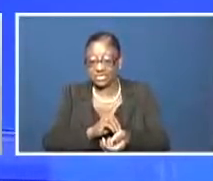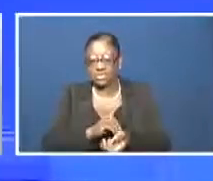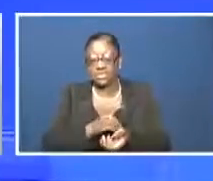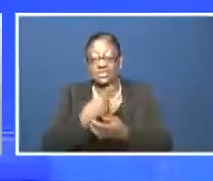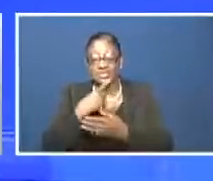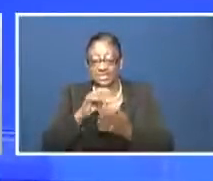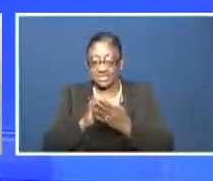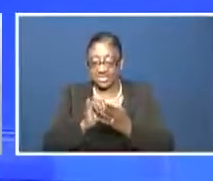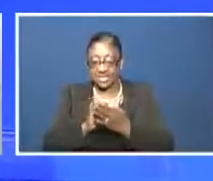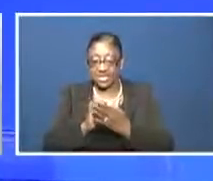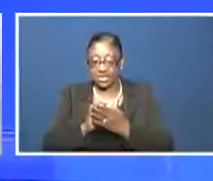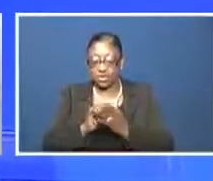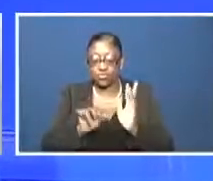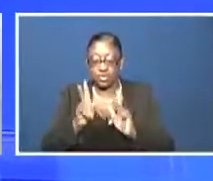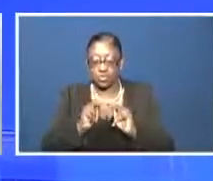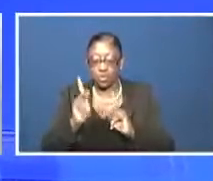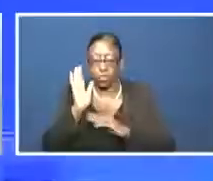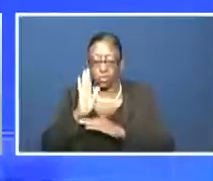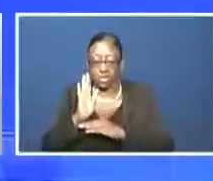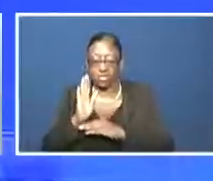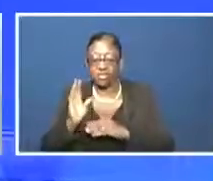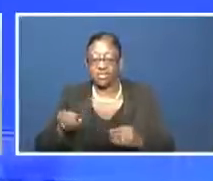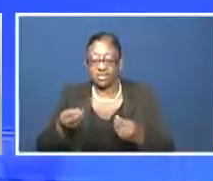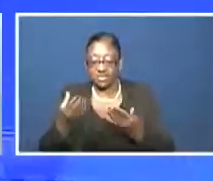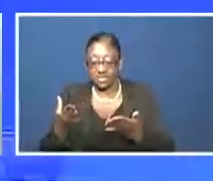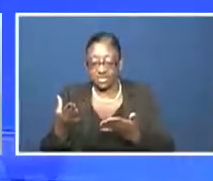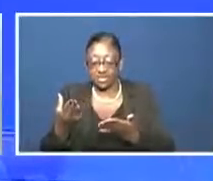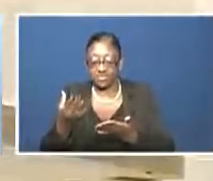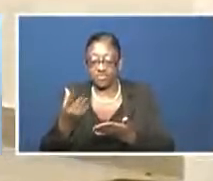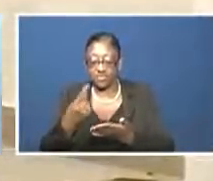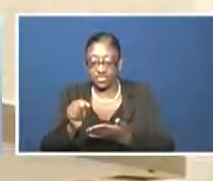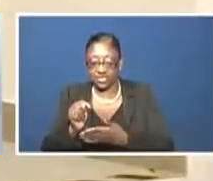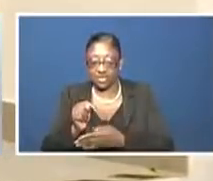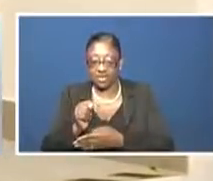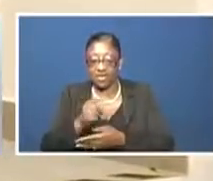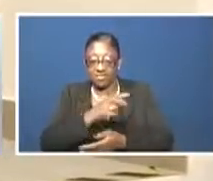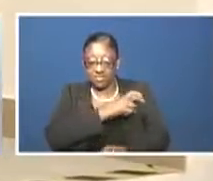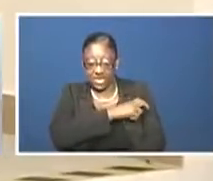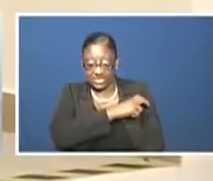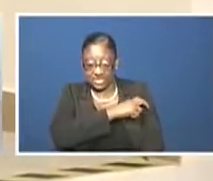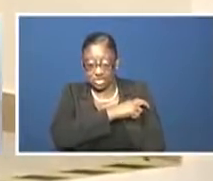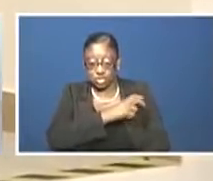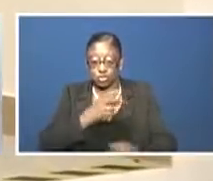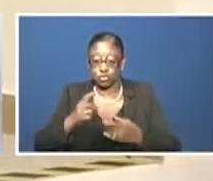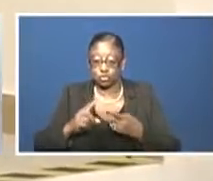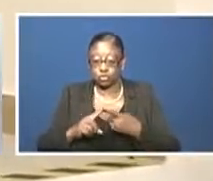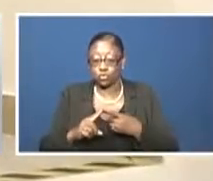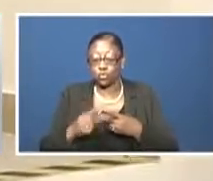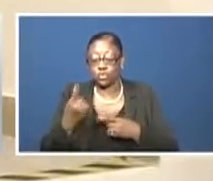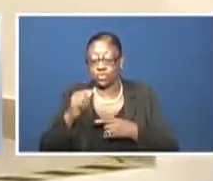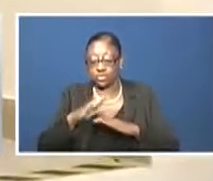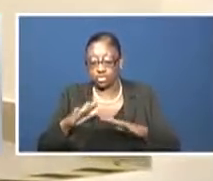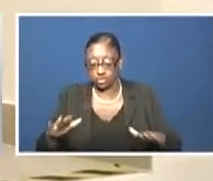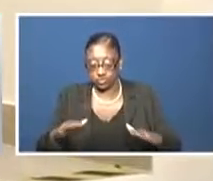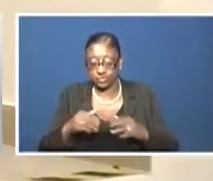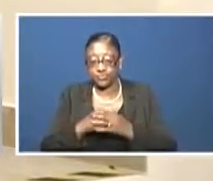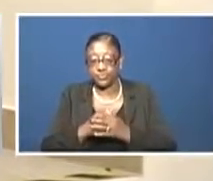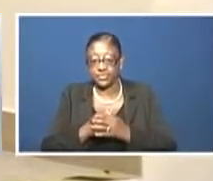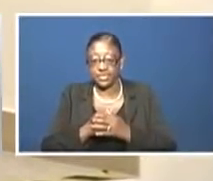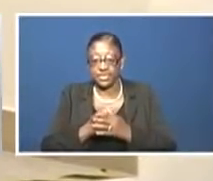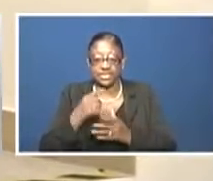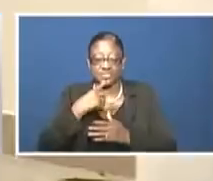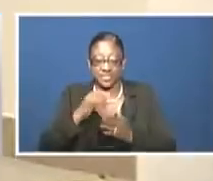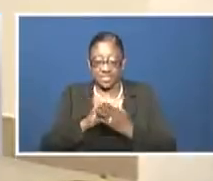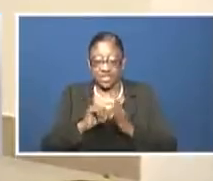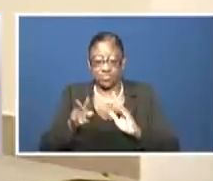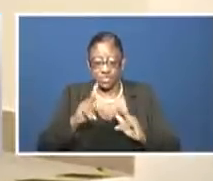will move to get their children vaccinated. Pediatricians seem to be very keen and very pleased that the approval,